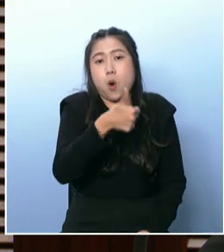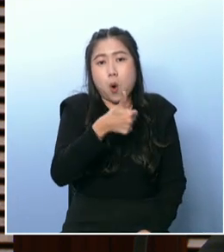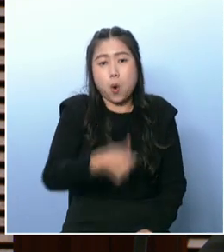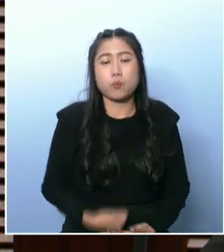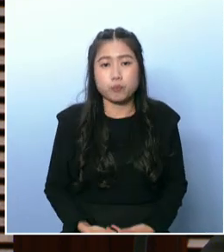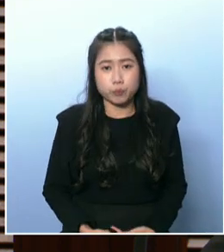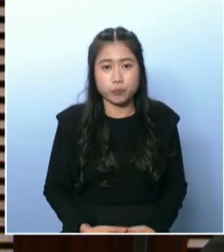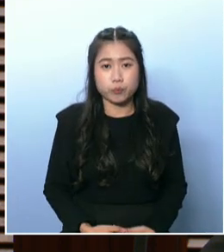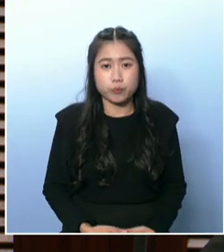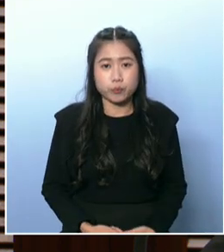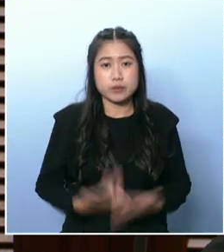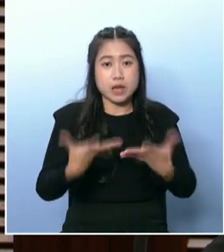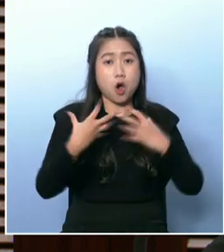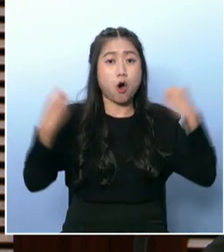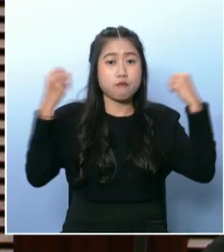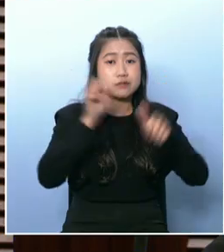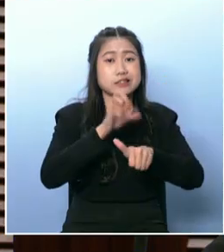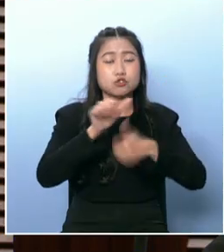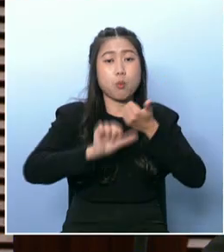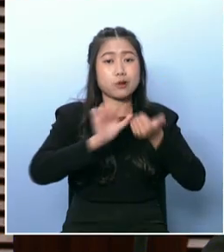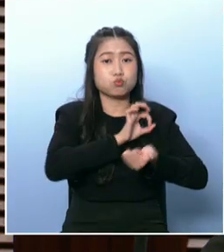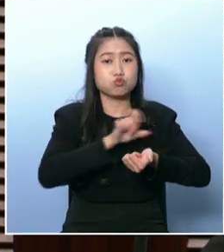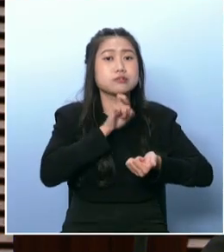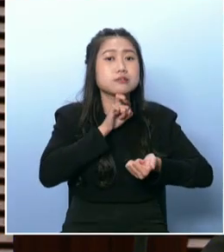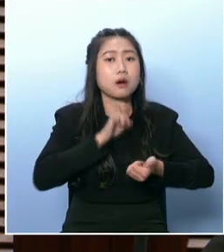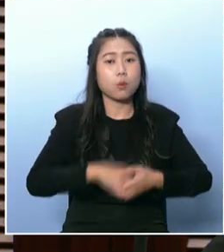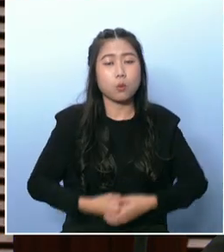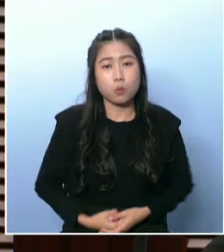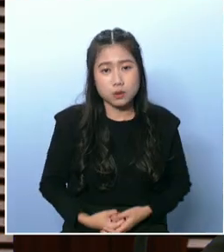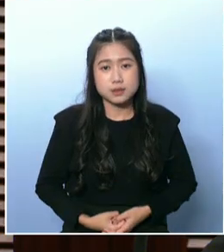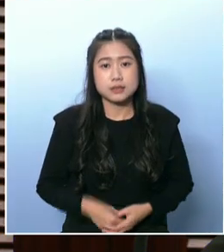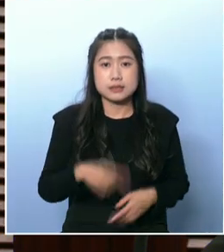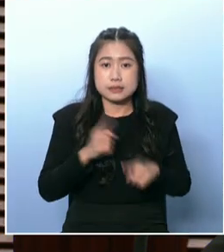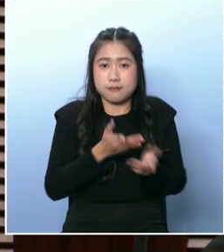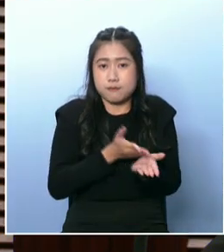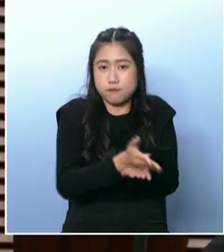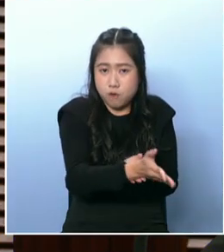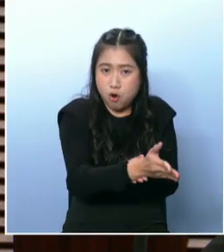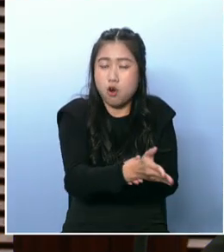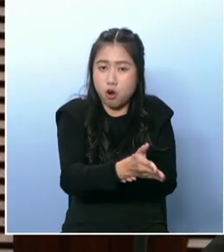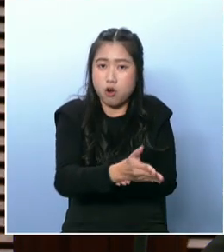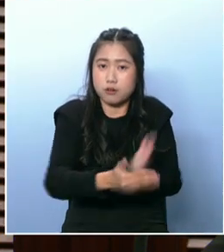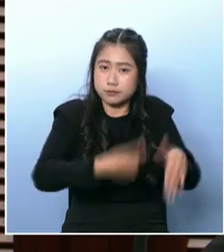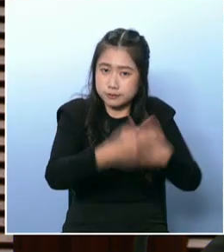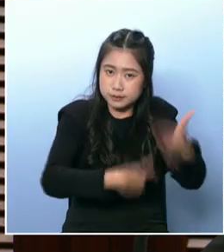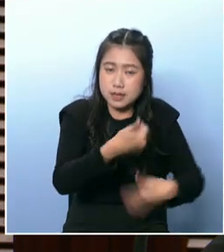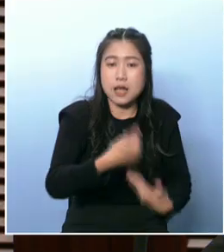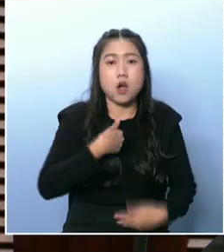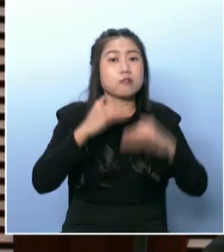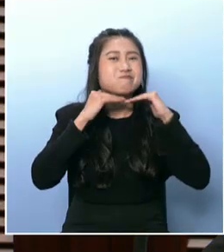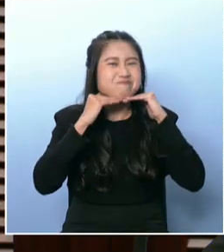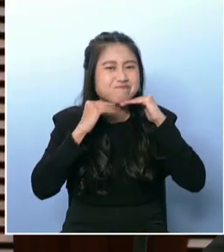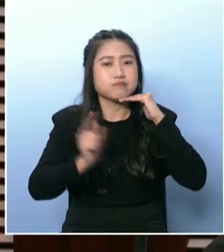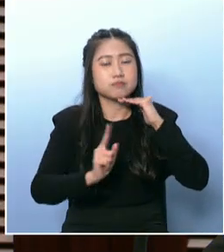explanation. If we have a Rehab Advisory Committee and we are moving along